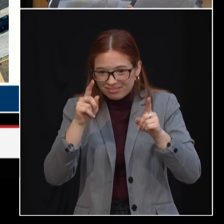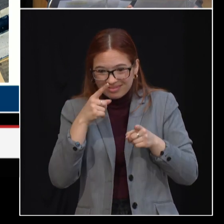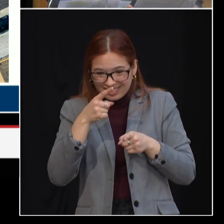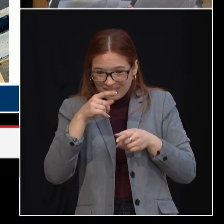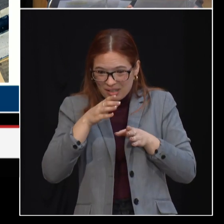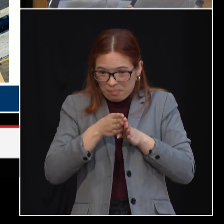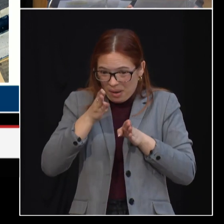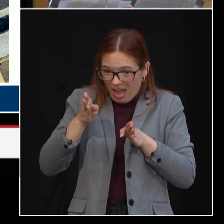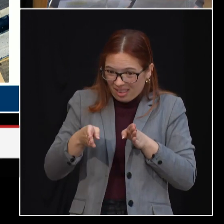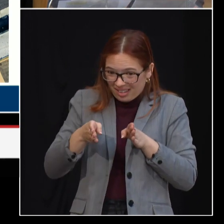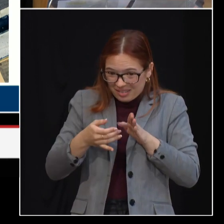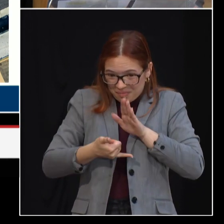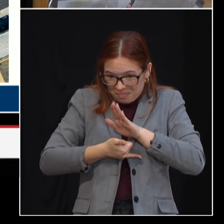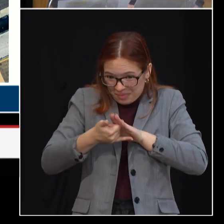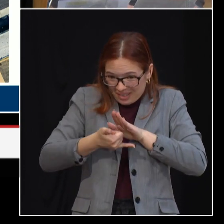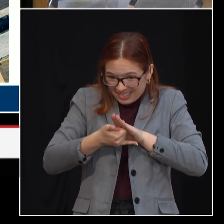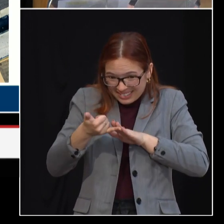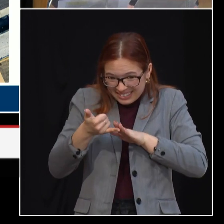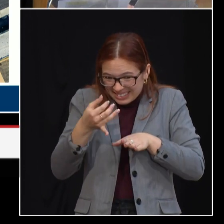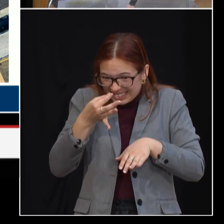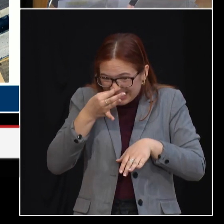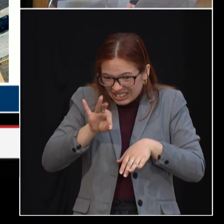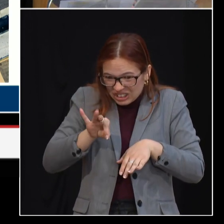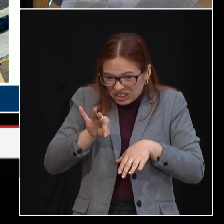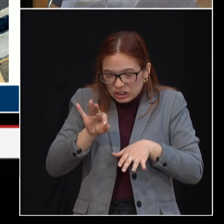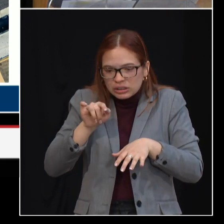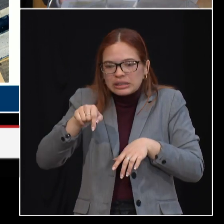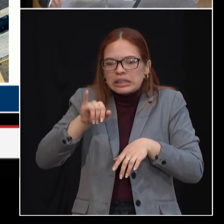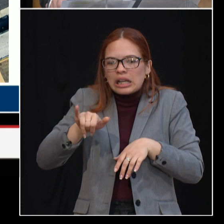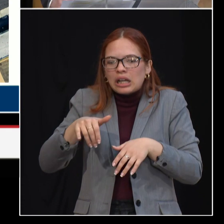across the street from the new Bryant Street development.